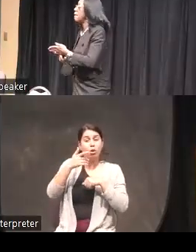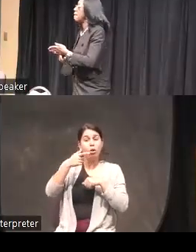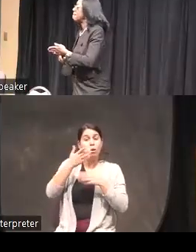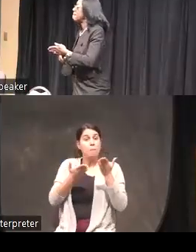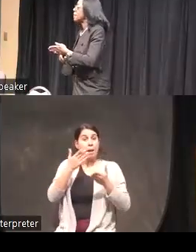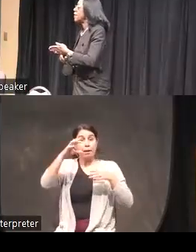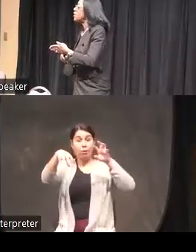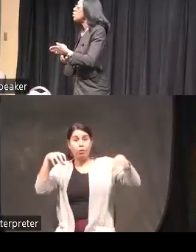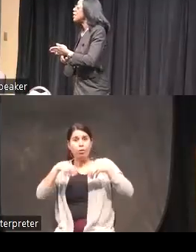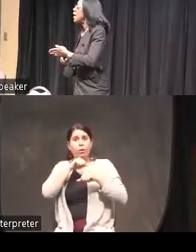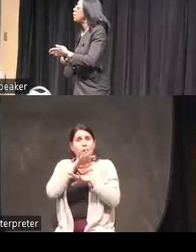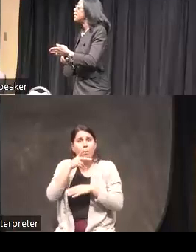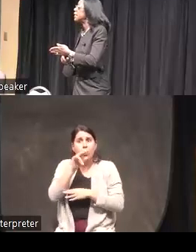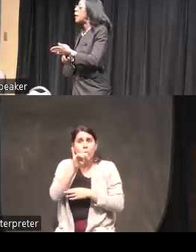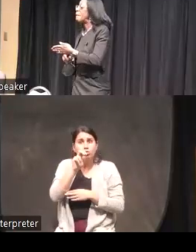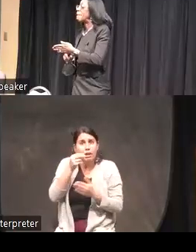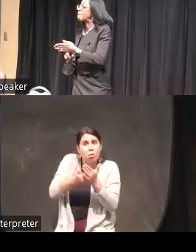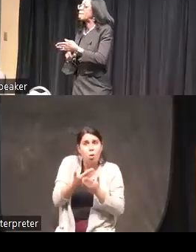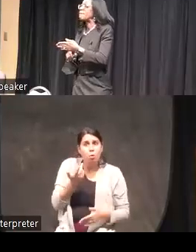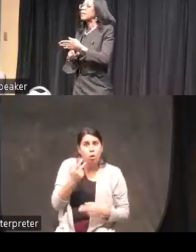sources, right? Interstate highways,